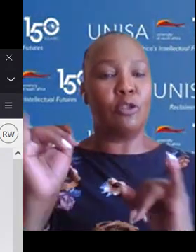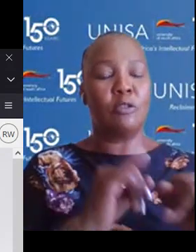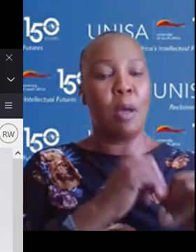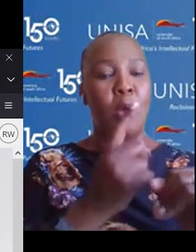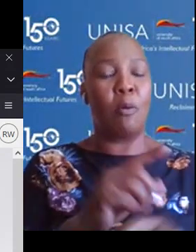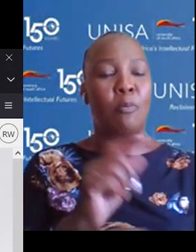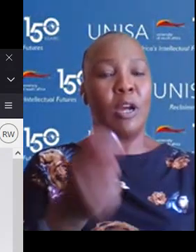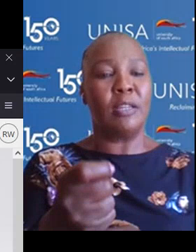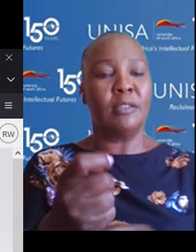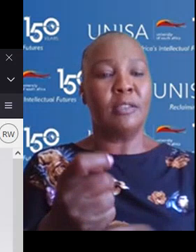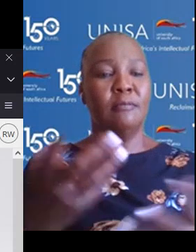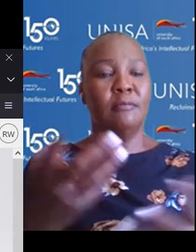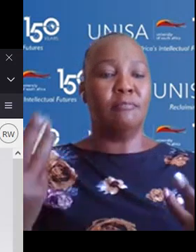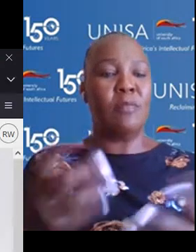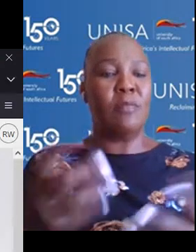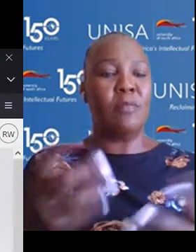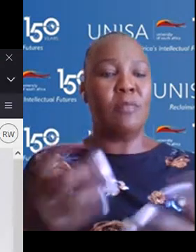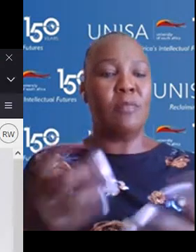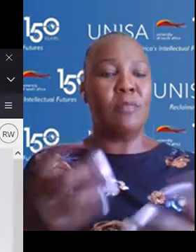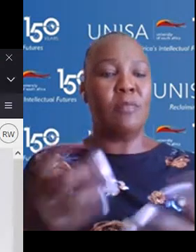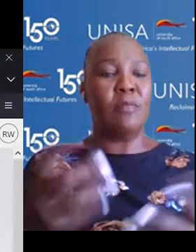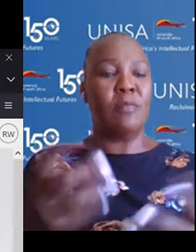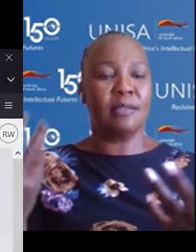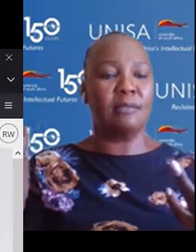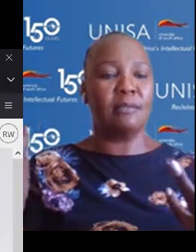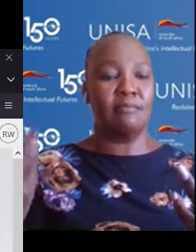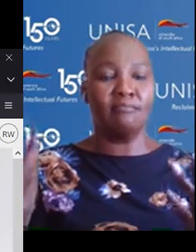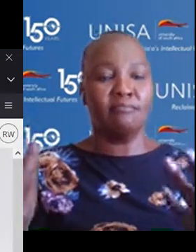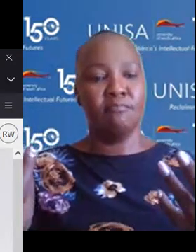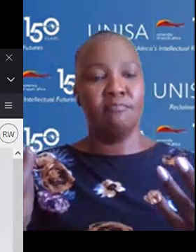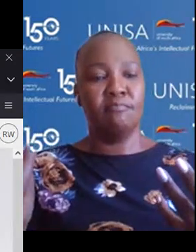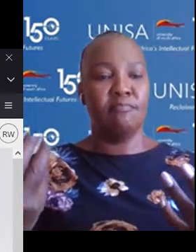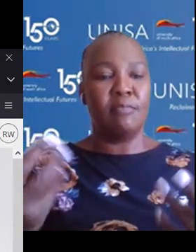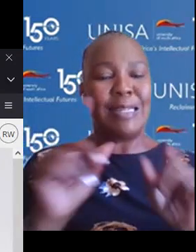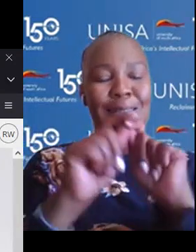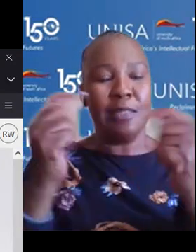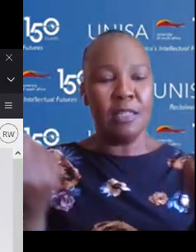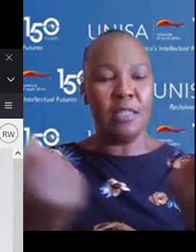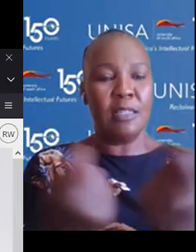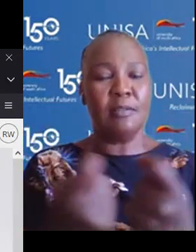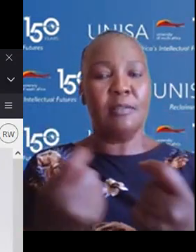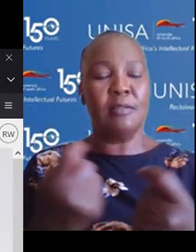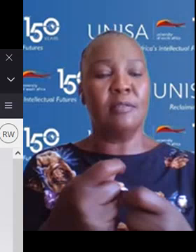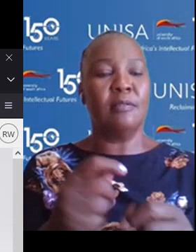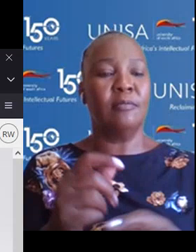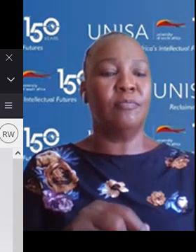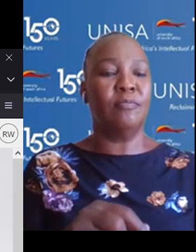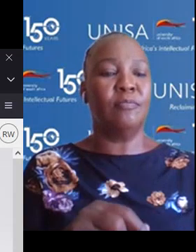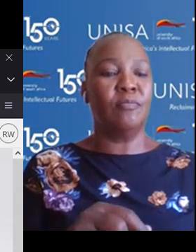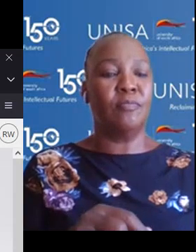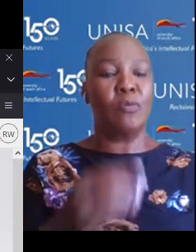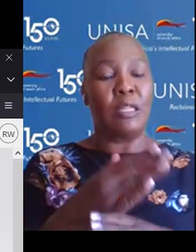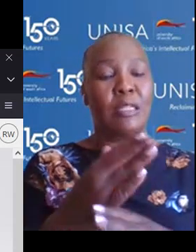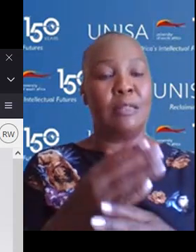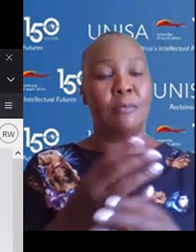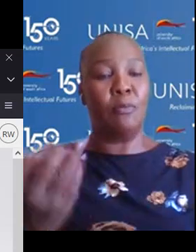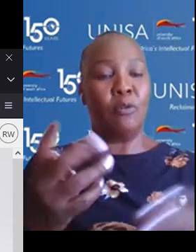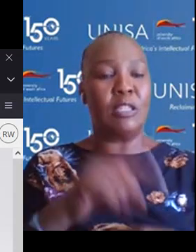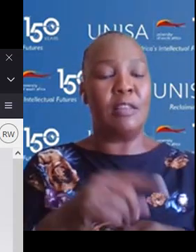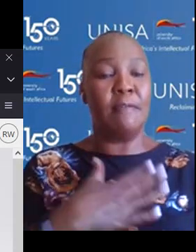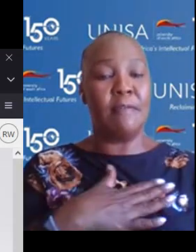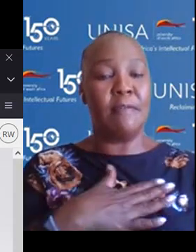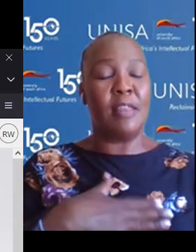Word, Sway, and then button Teams. Definitely, we're going to delve in quite a lot on that. But feel free